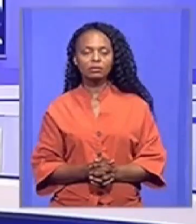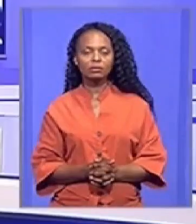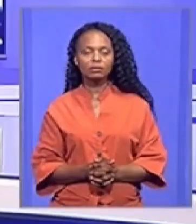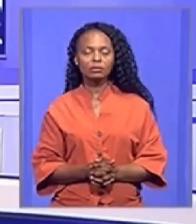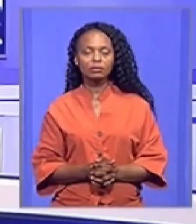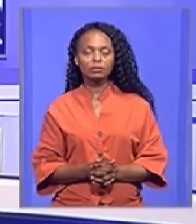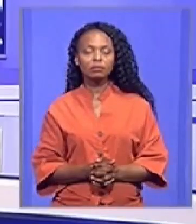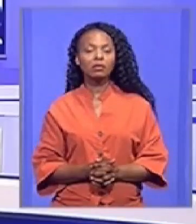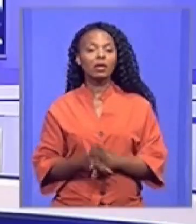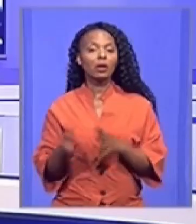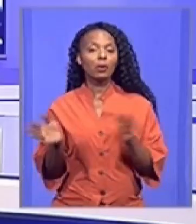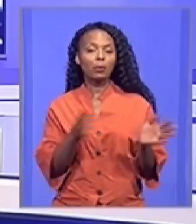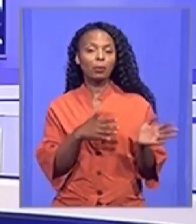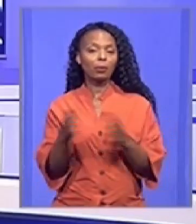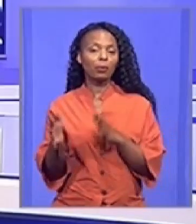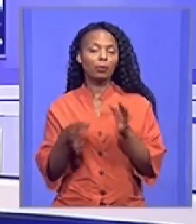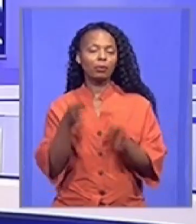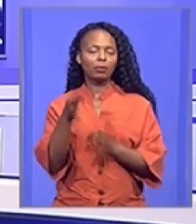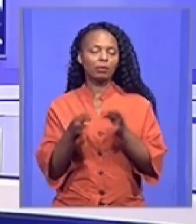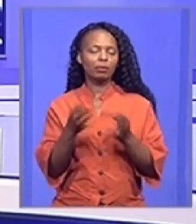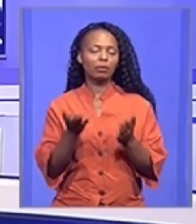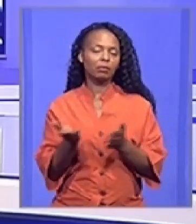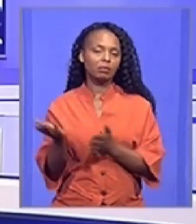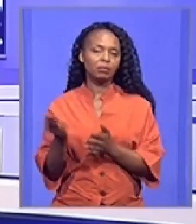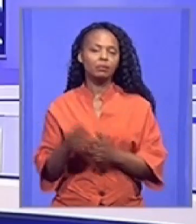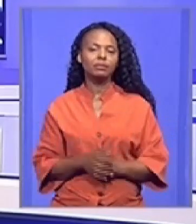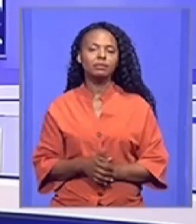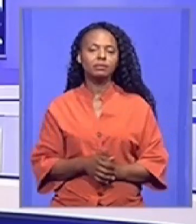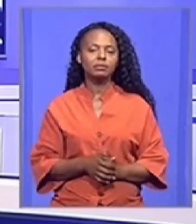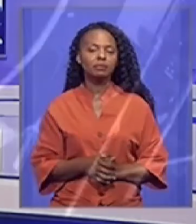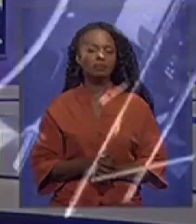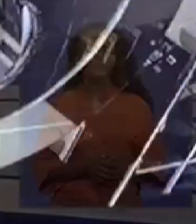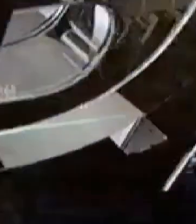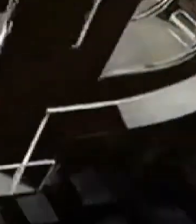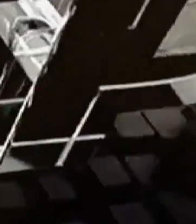Ha re fumane ponelo pele ya Mameloding.